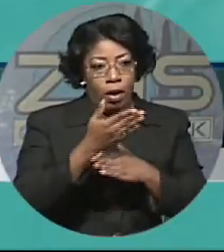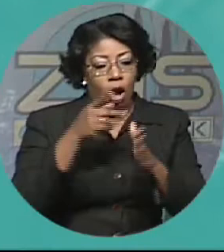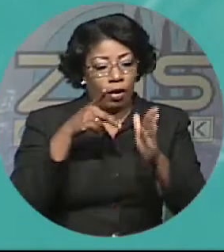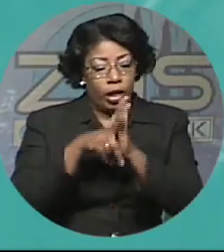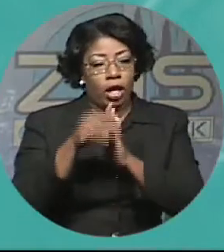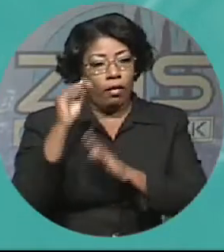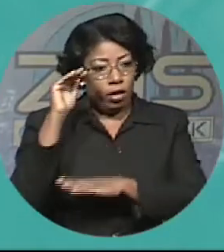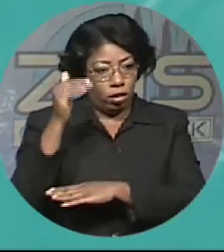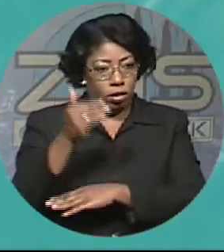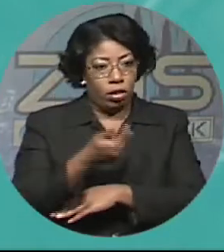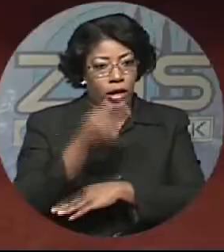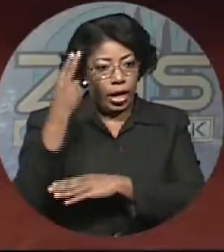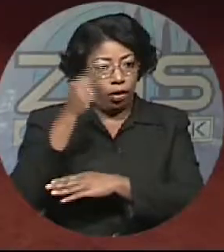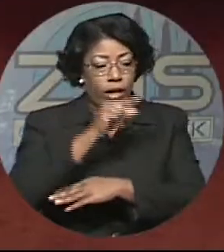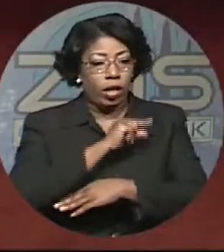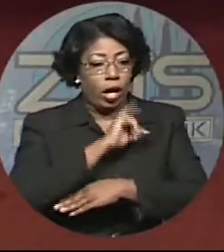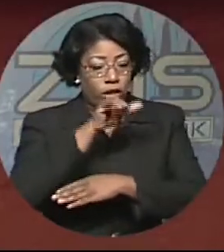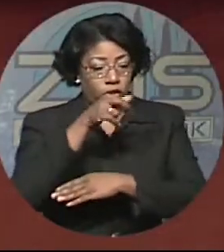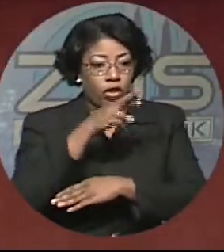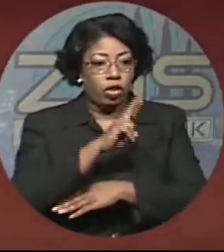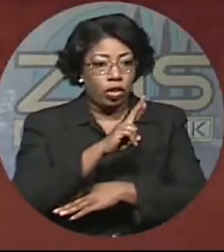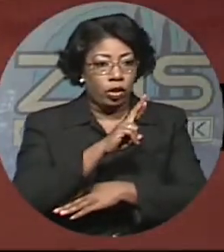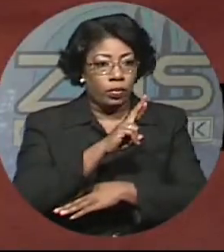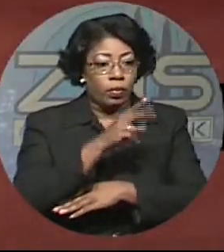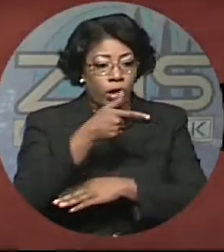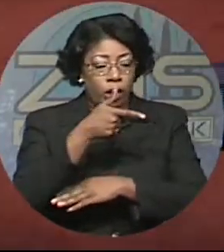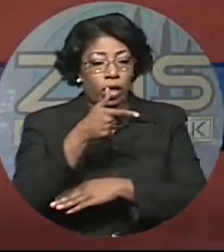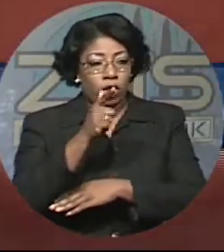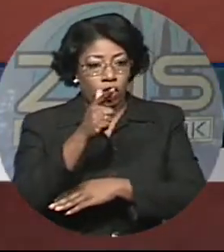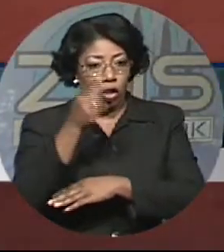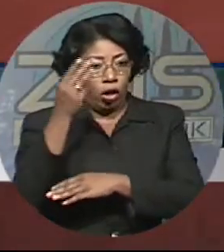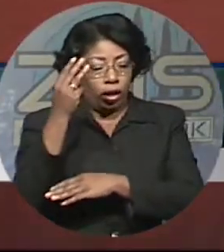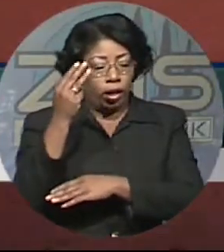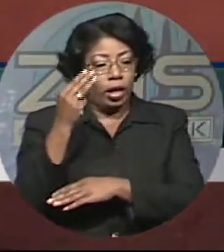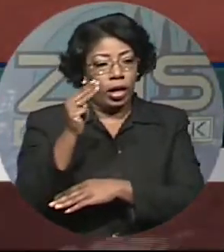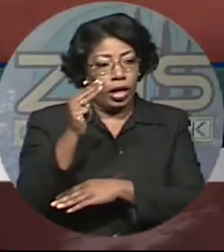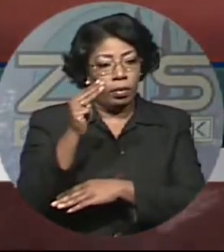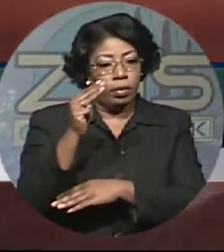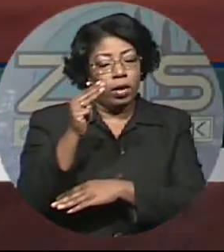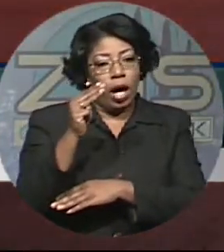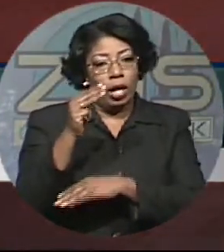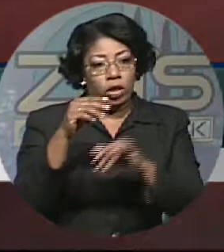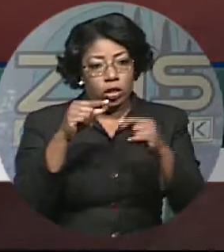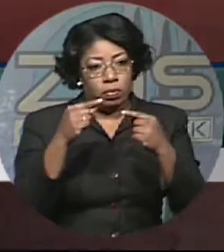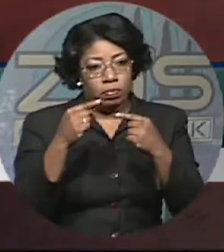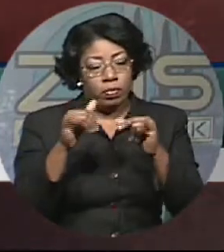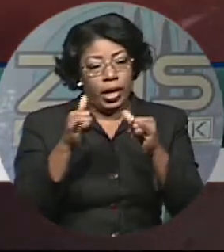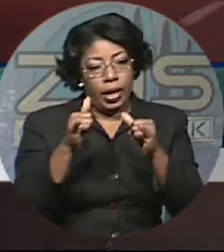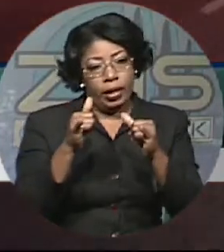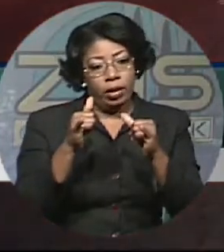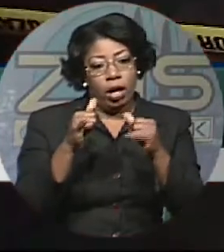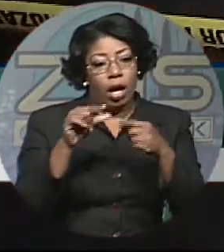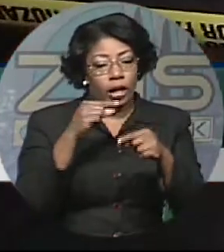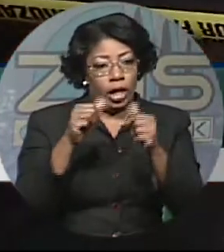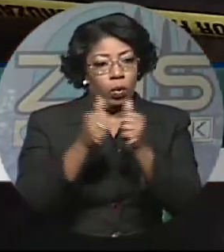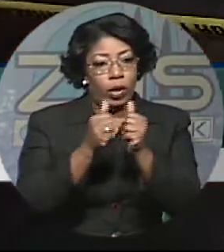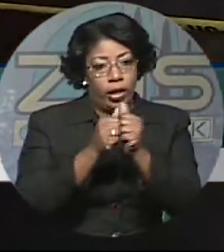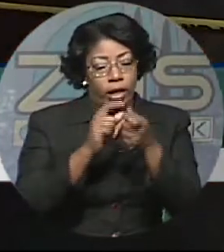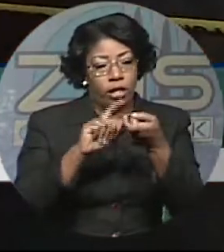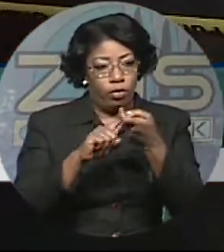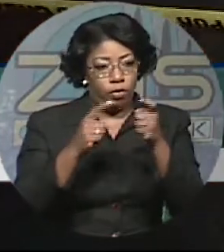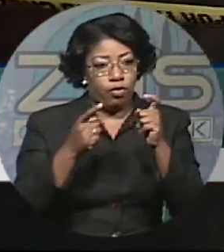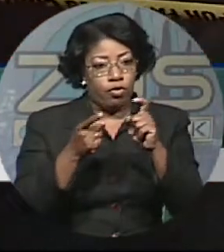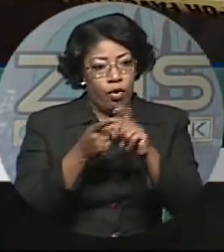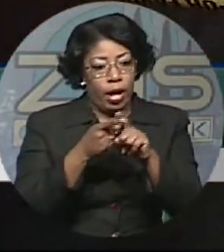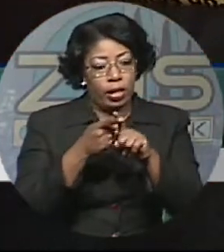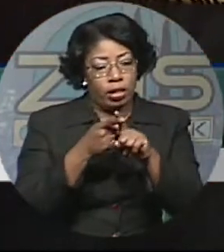21-year-old Harry Gardner Jr. Gardner was gunned down while playing a game of dominoes with a group of men on First Street, Coconut Grove, just a stone's throw